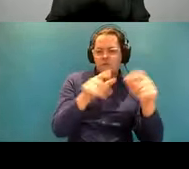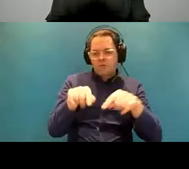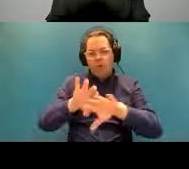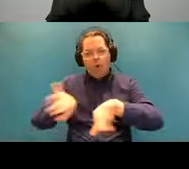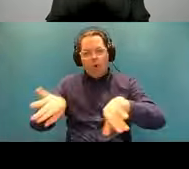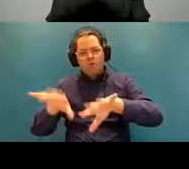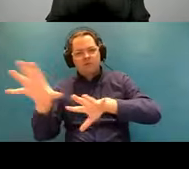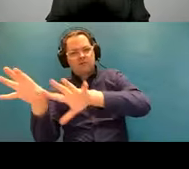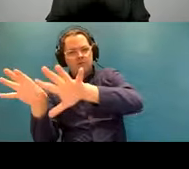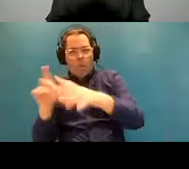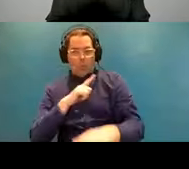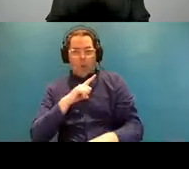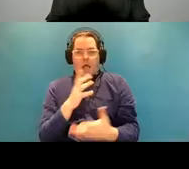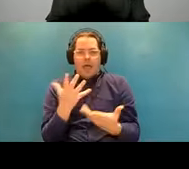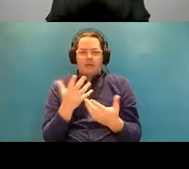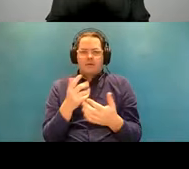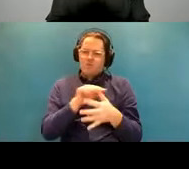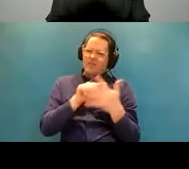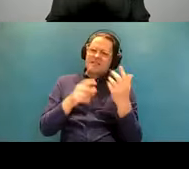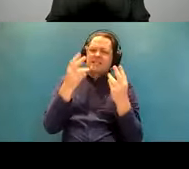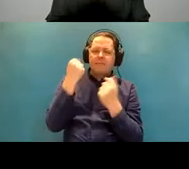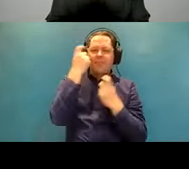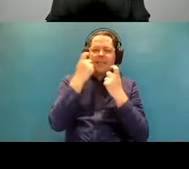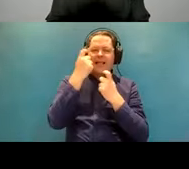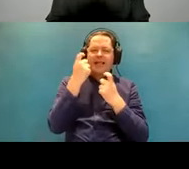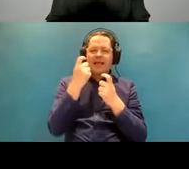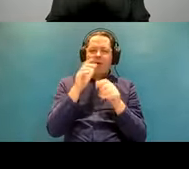around how we can approach this new era.